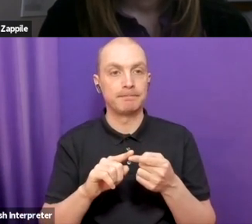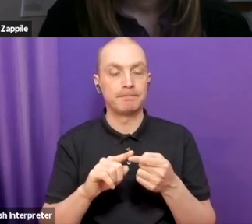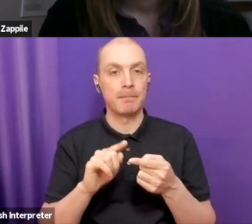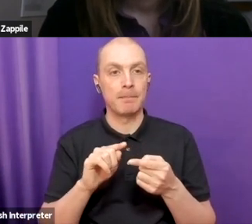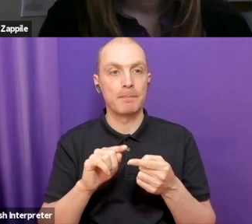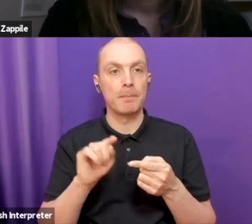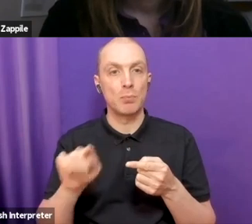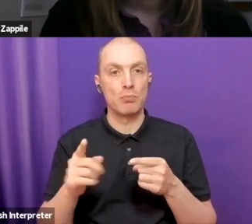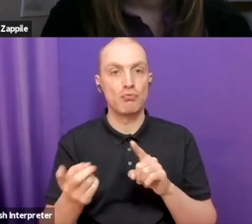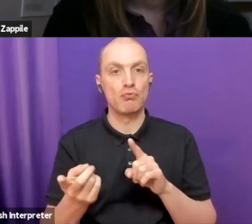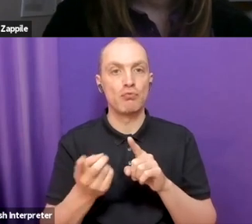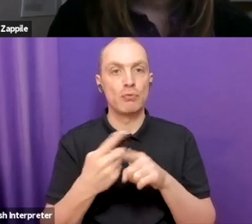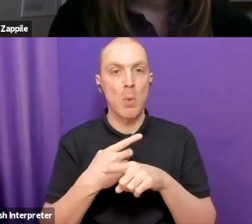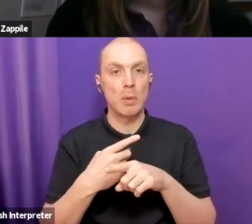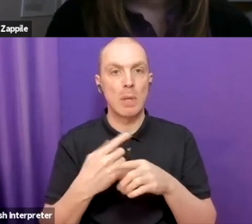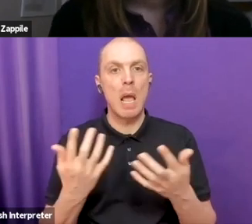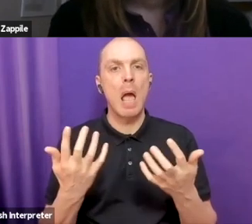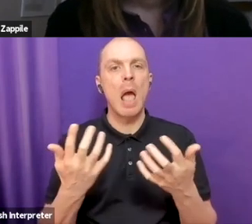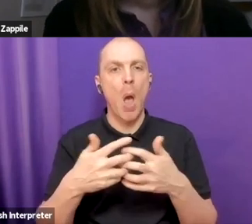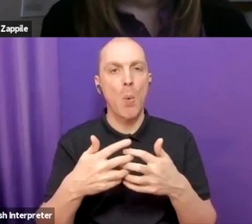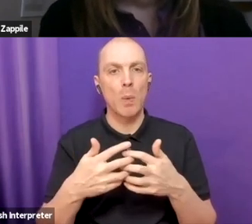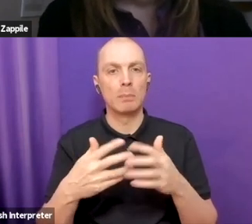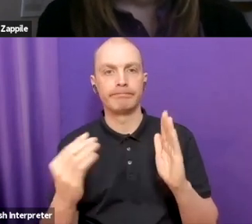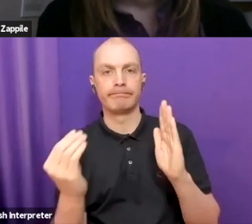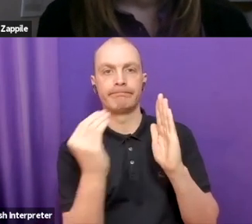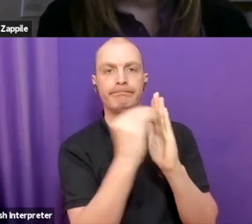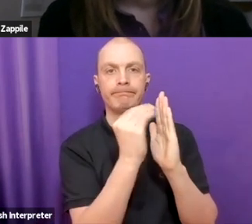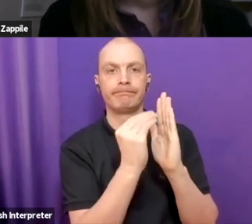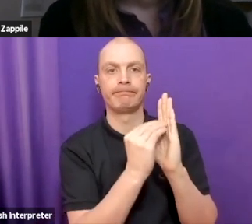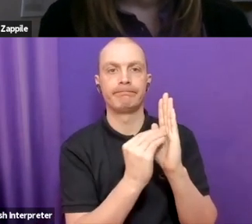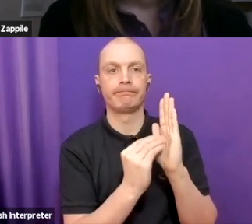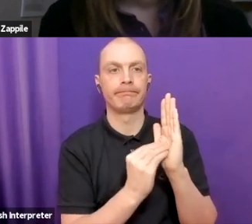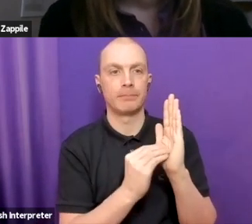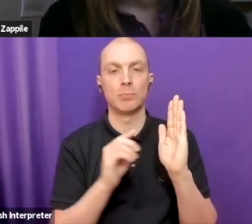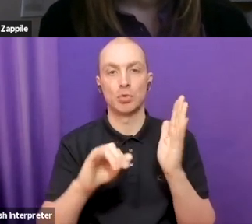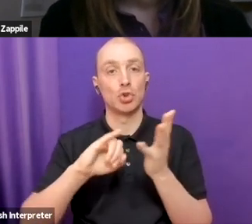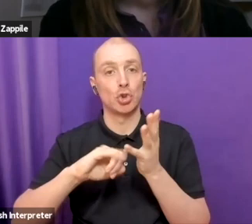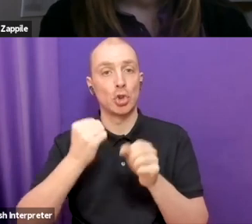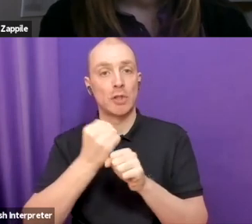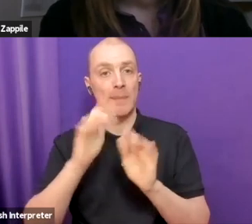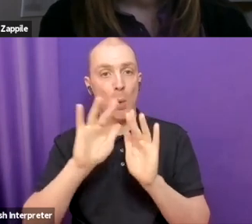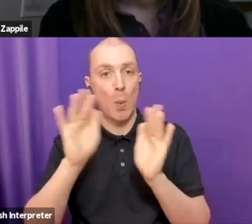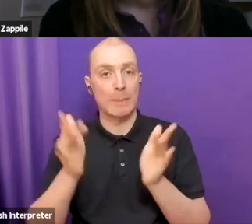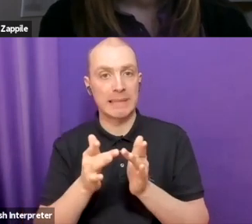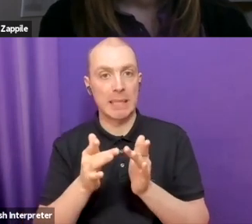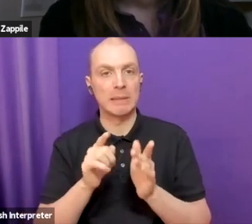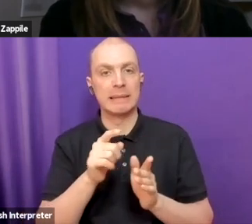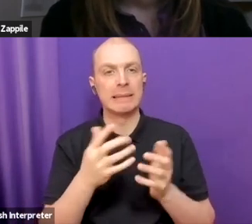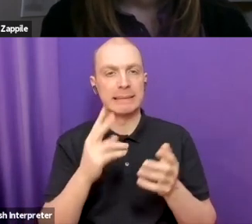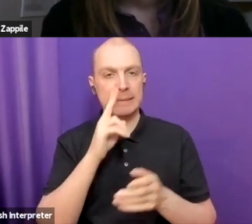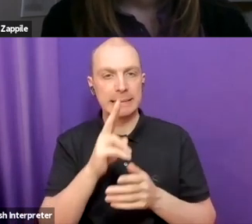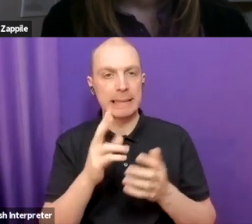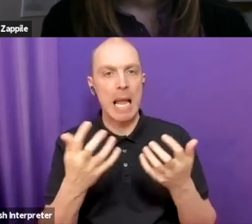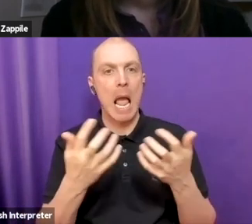she responded to, and you can have a look at that response. It's available on the Scottish Government website. I will put the link here in a